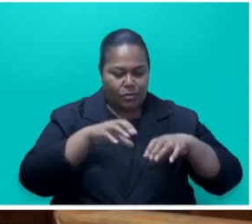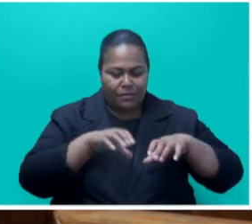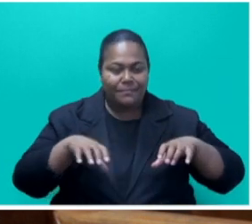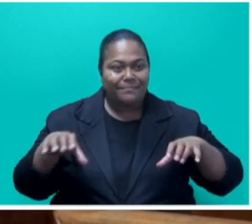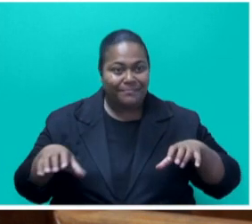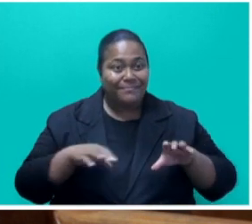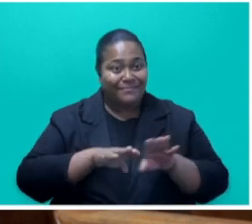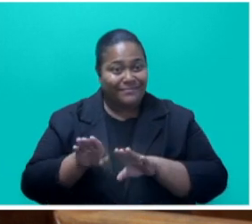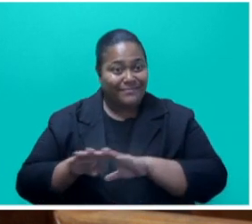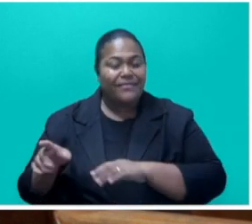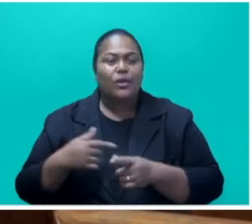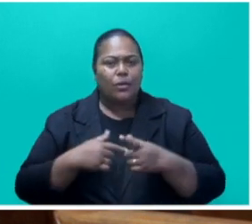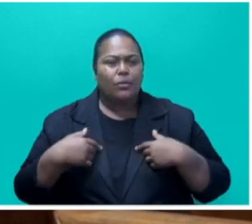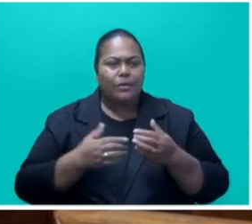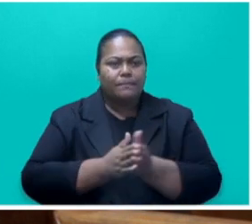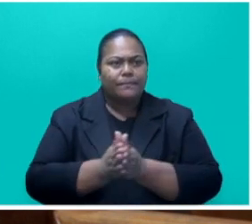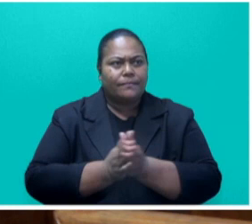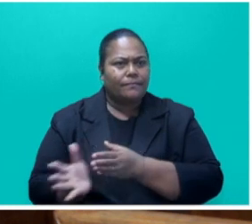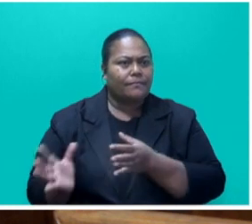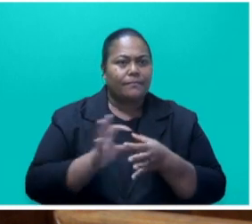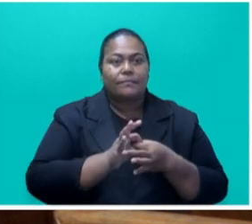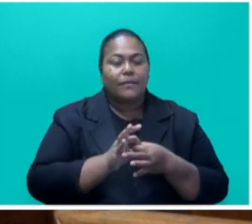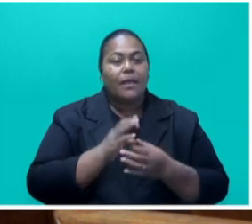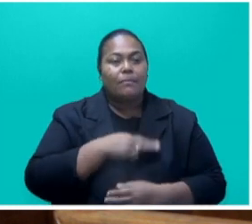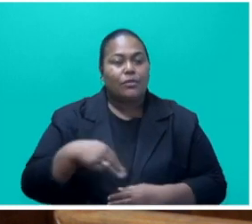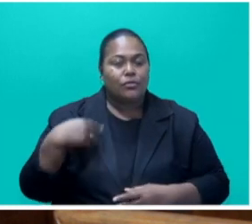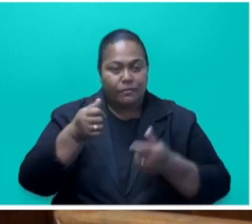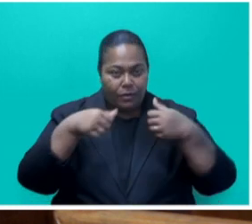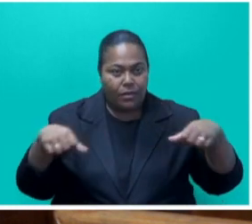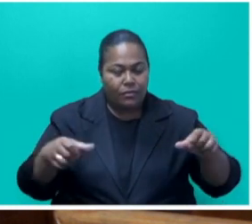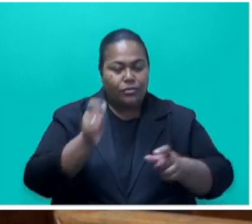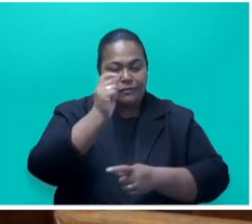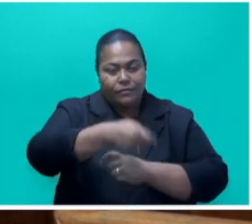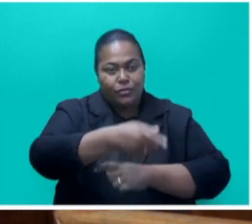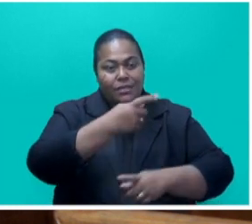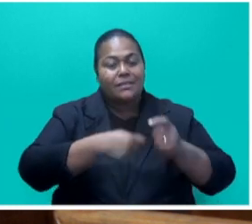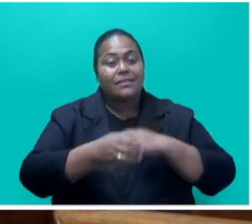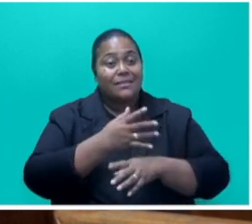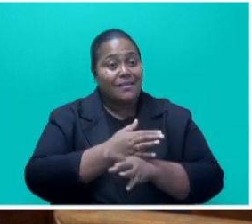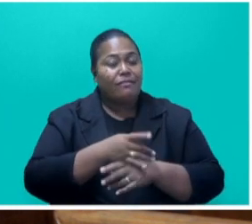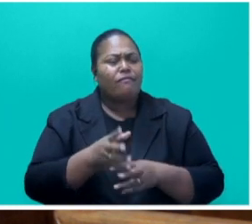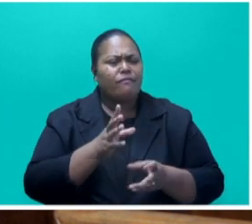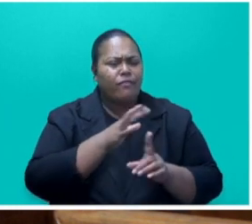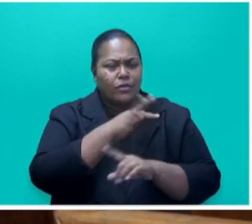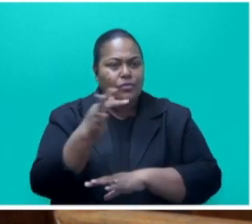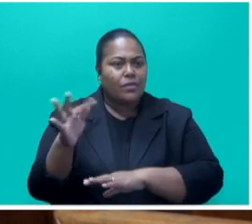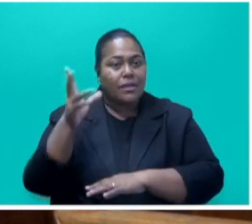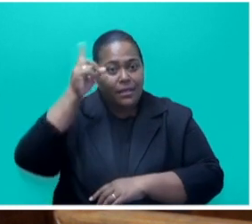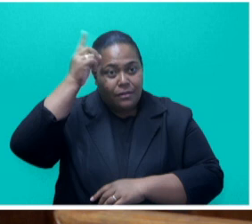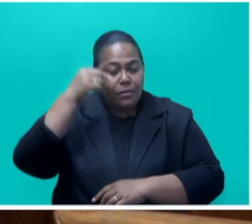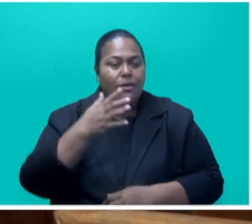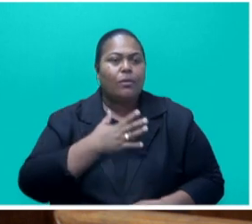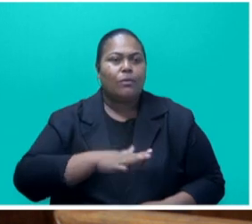we are keen to engage more with the Ministry of Agriculture, Fisheries, Forestry, and Itauke to see what can be done